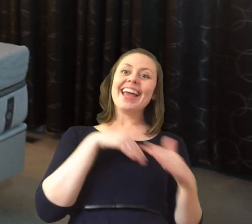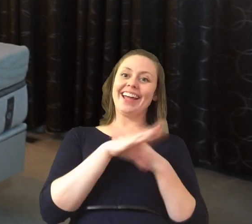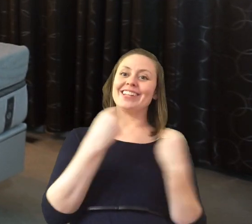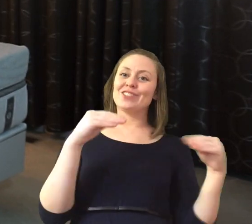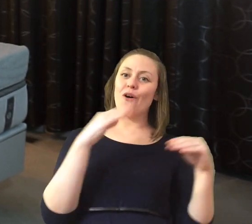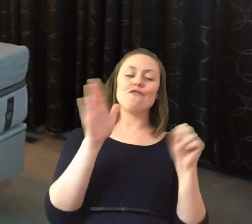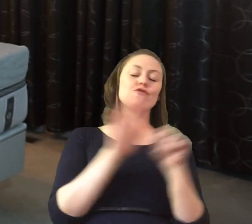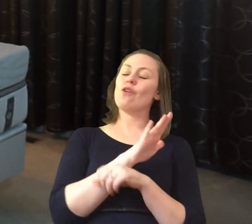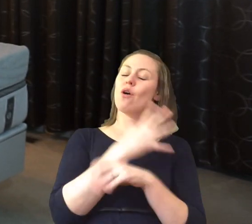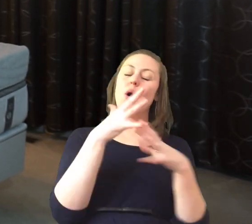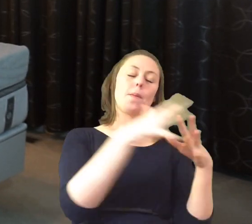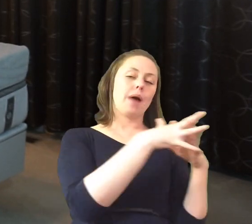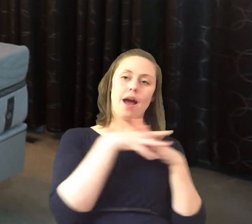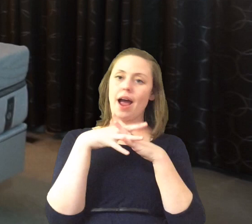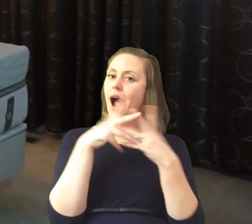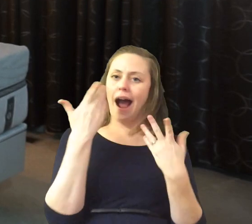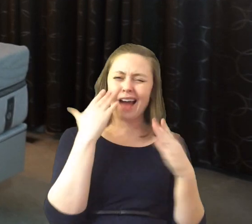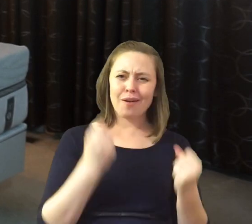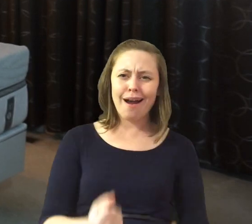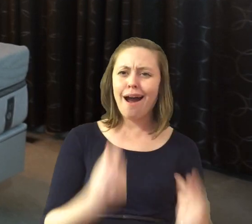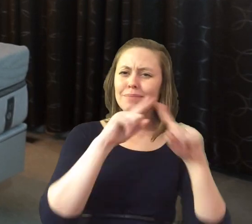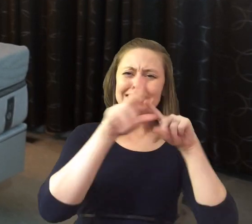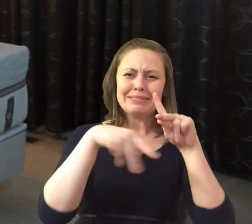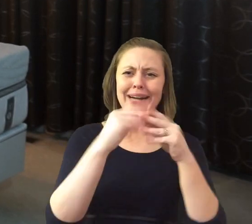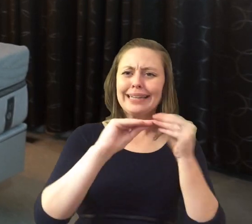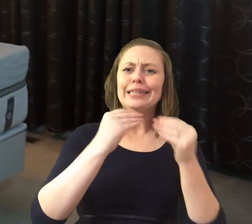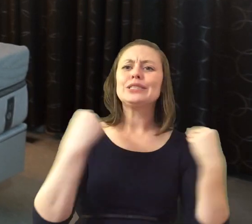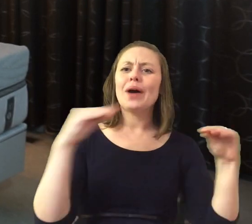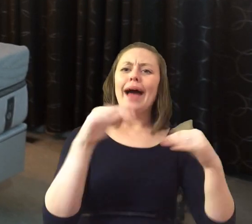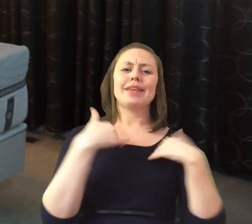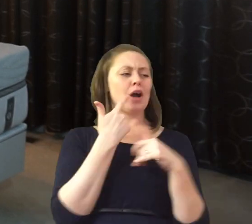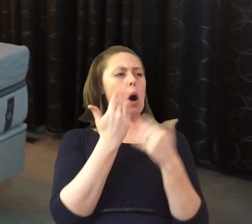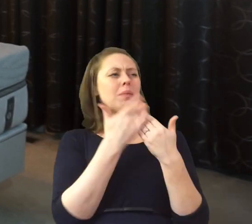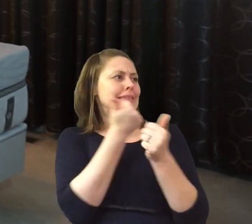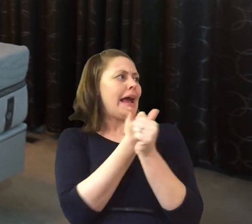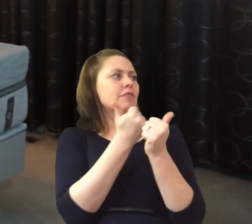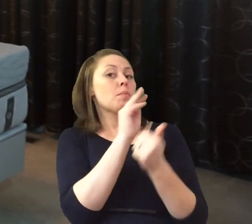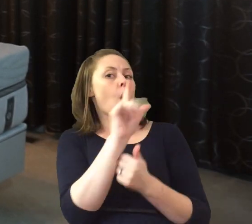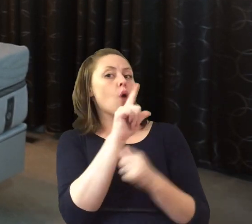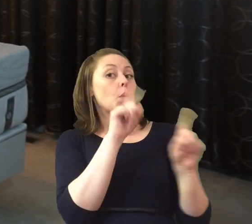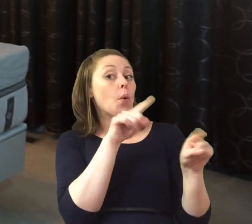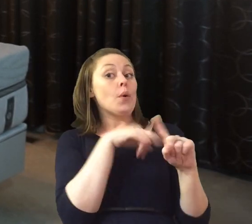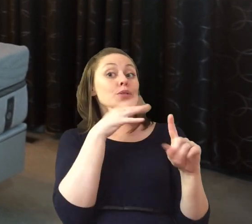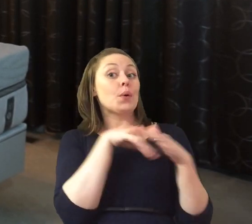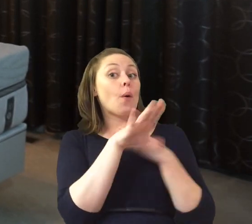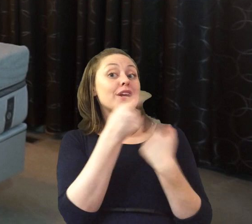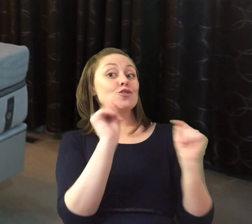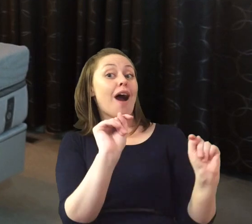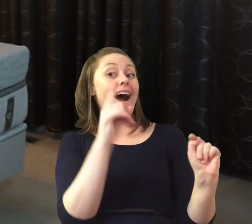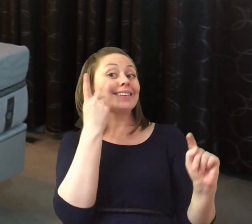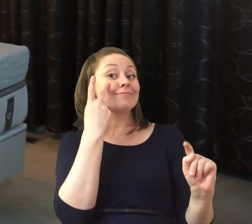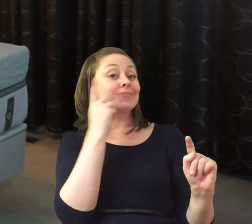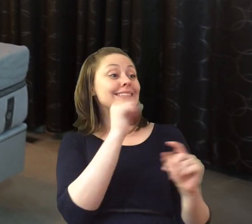stores all over America. I don't know how many stores they have, but they've got a lot of them. They're in almost every mall. So you can walk in and try out